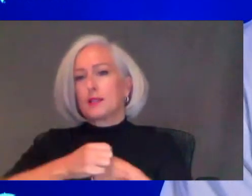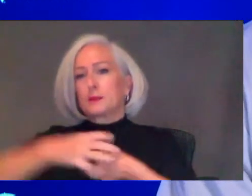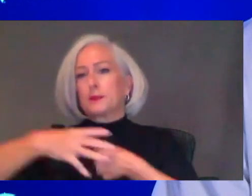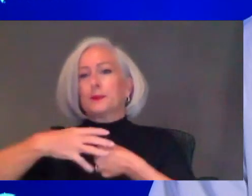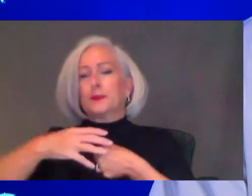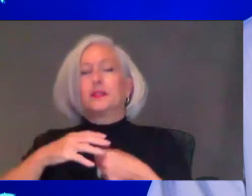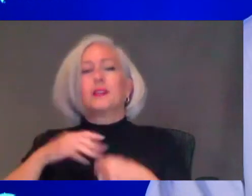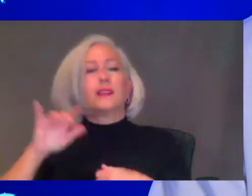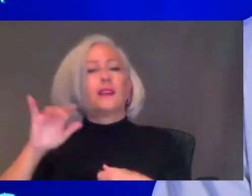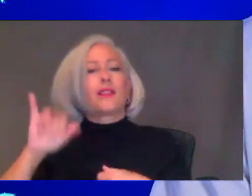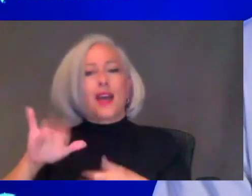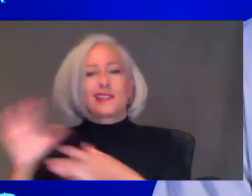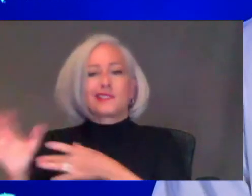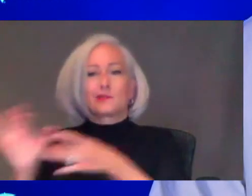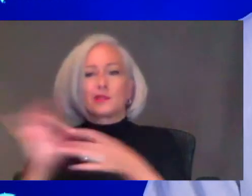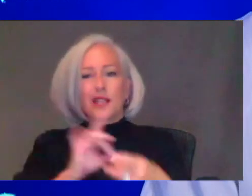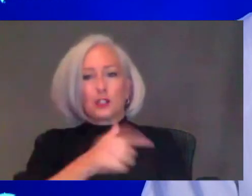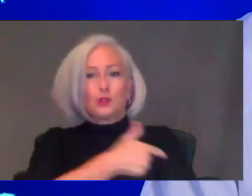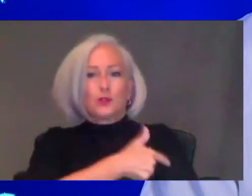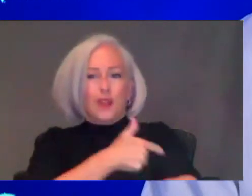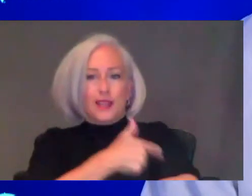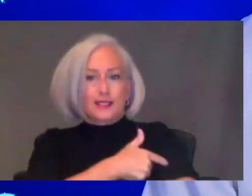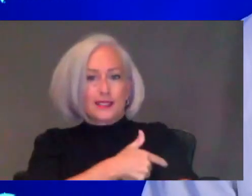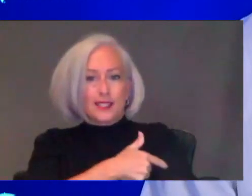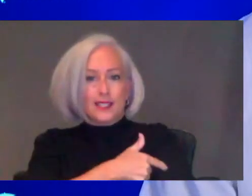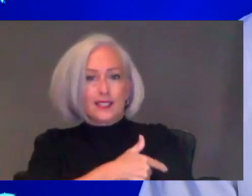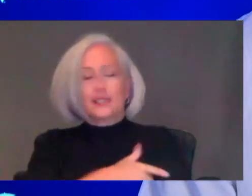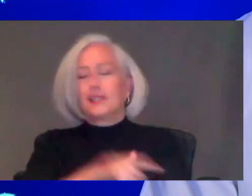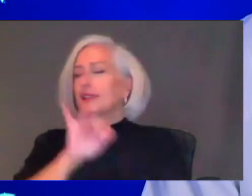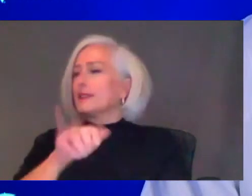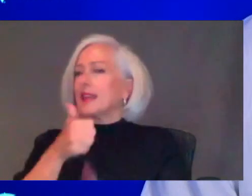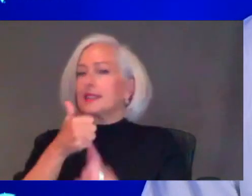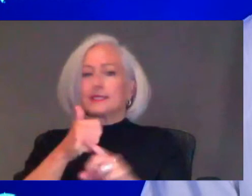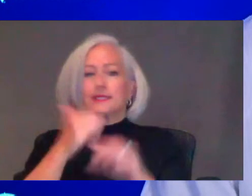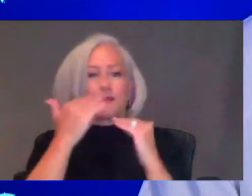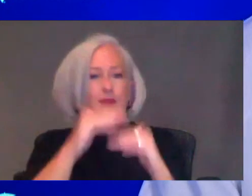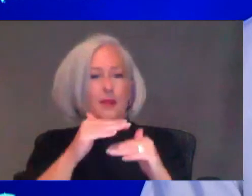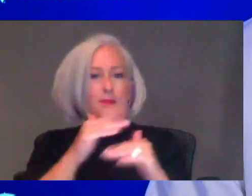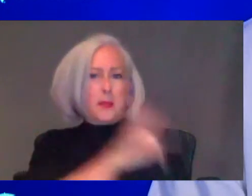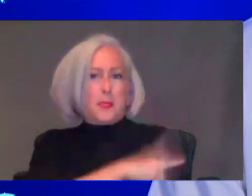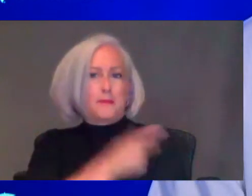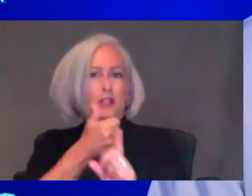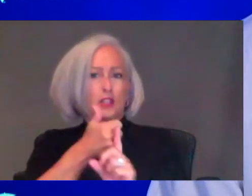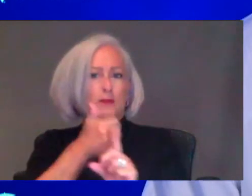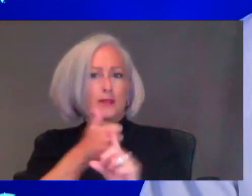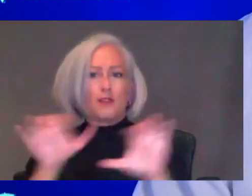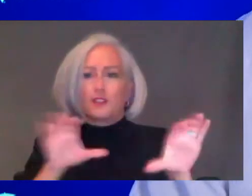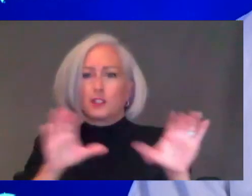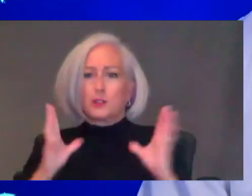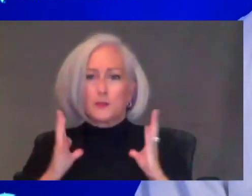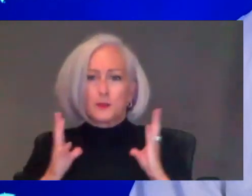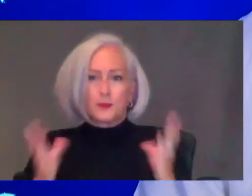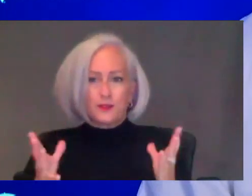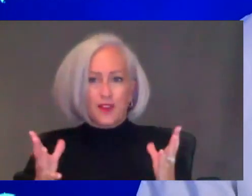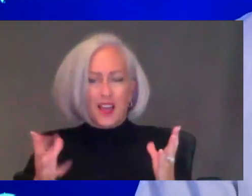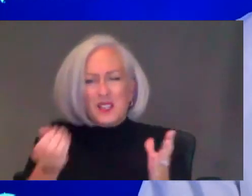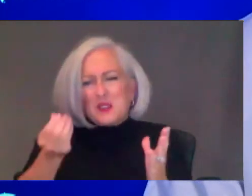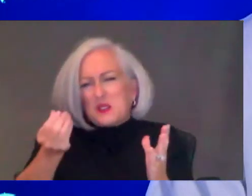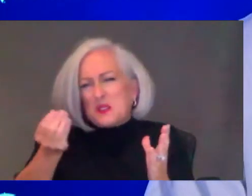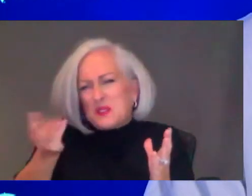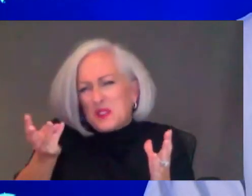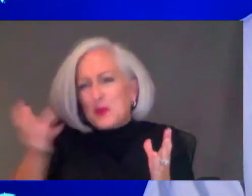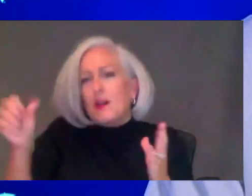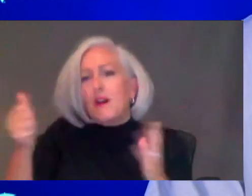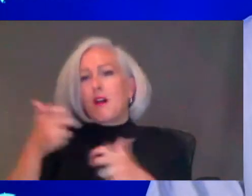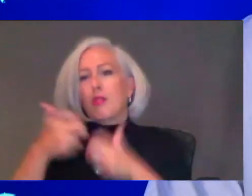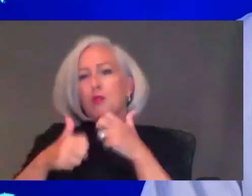mean, it's really low. It's really low. Then you take that number, Mario, and you say, okay, well, even less is the number of serious cases. Even less is